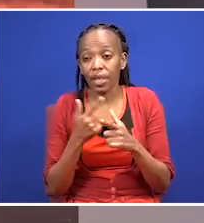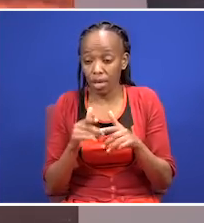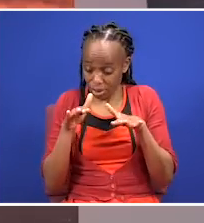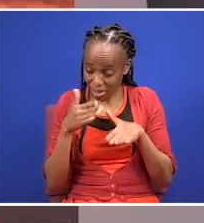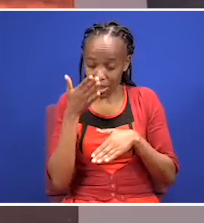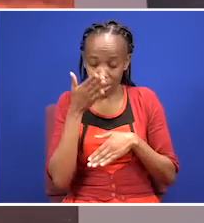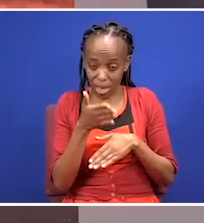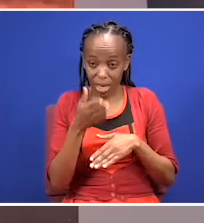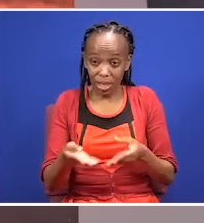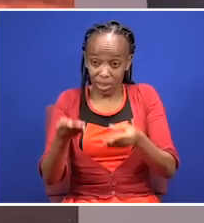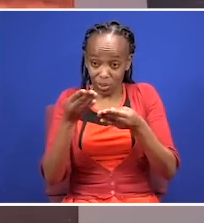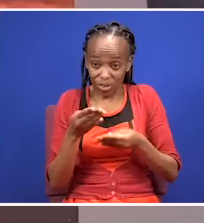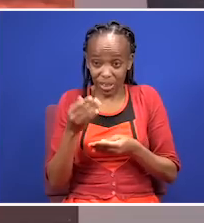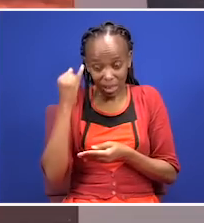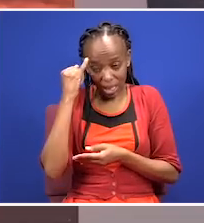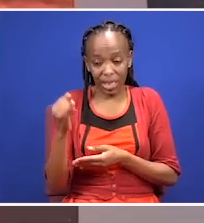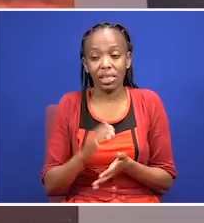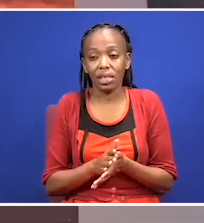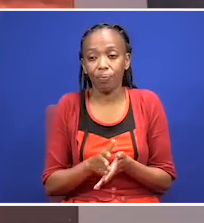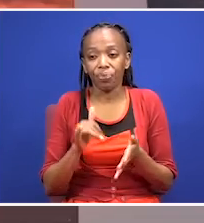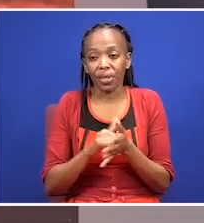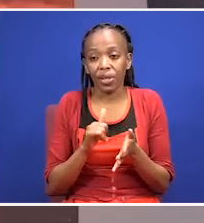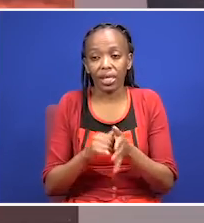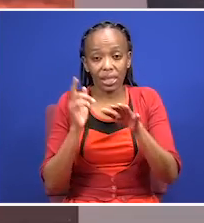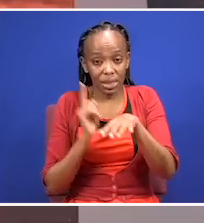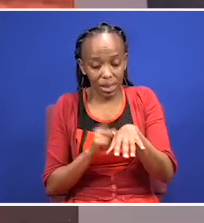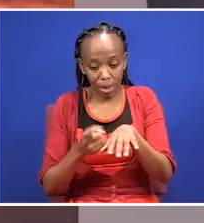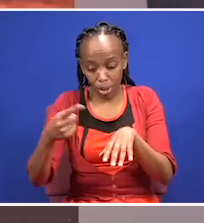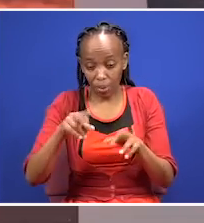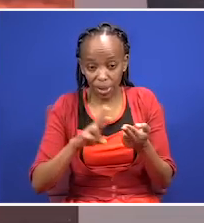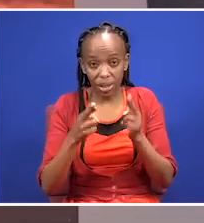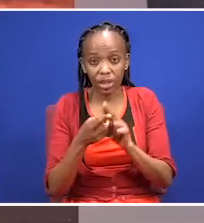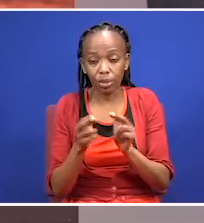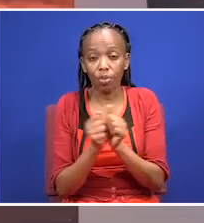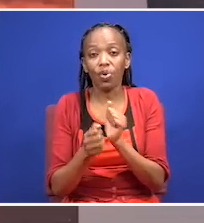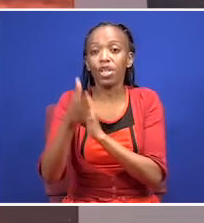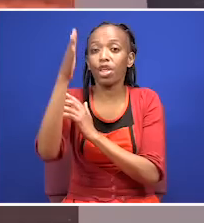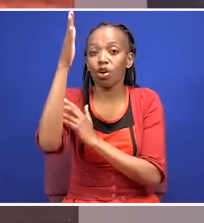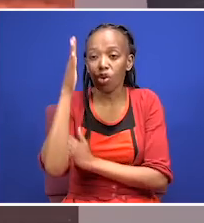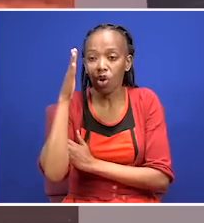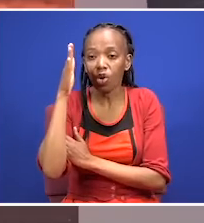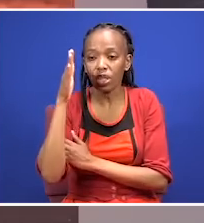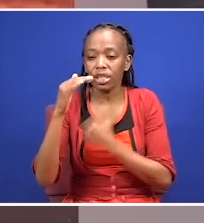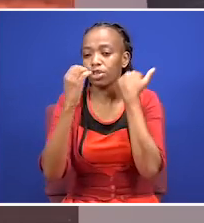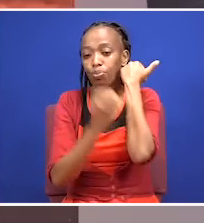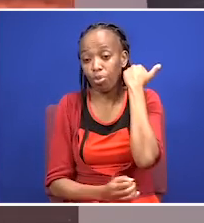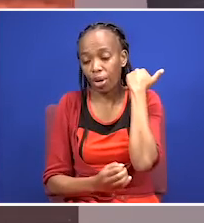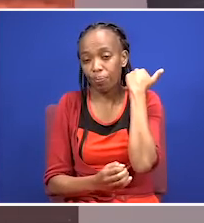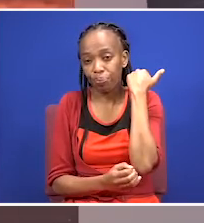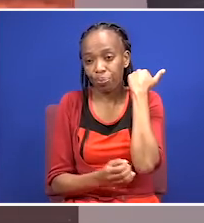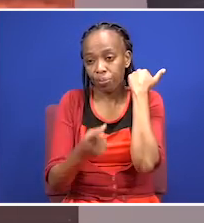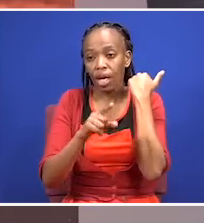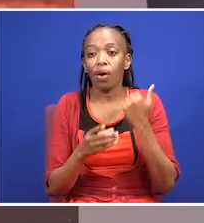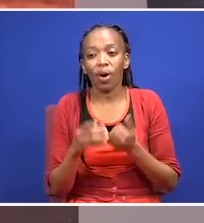there to give us a note that when our relationship with god is poor